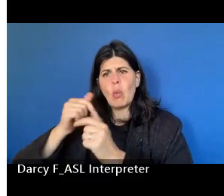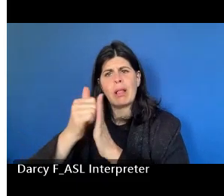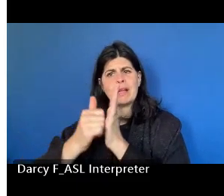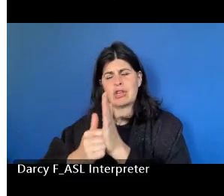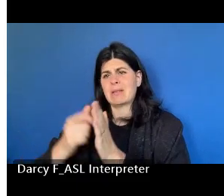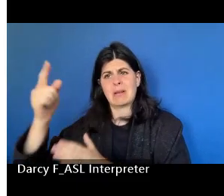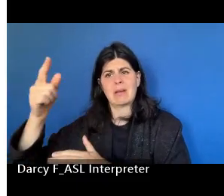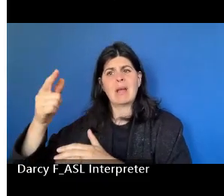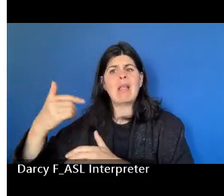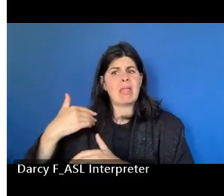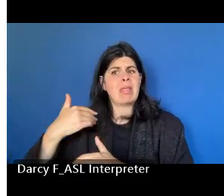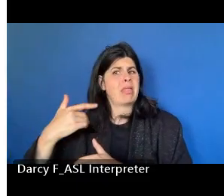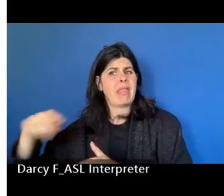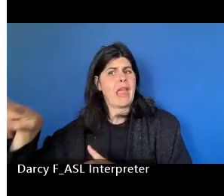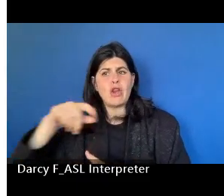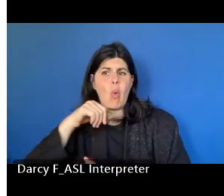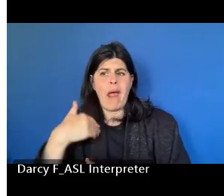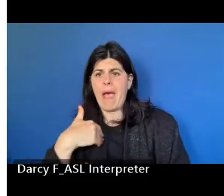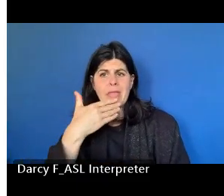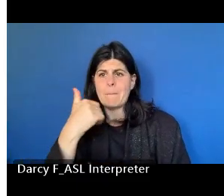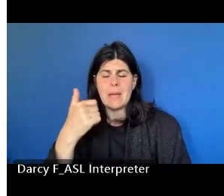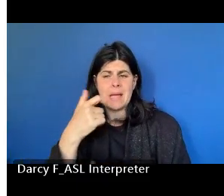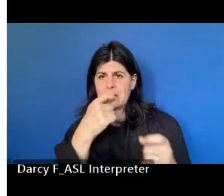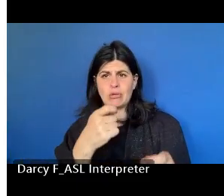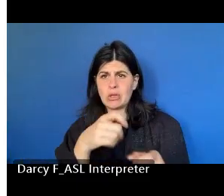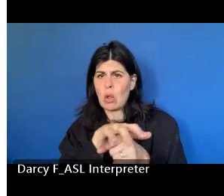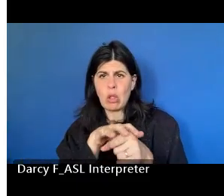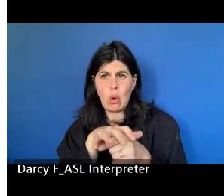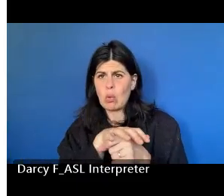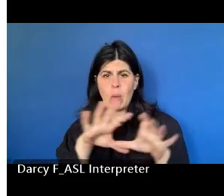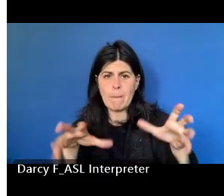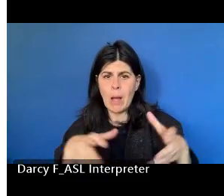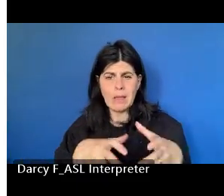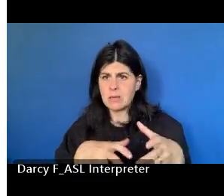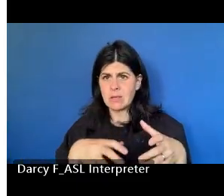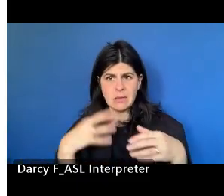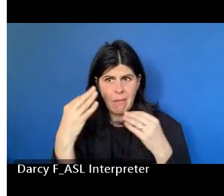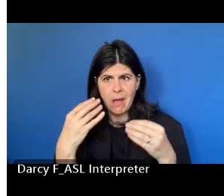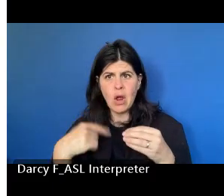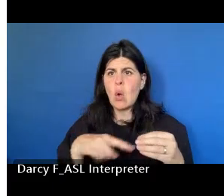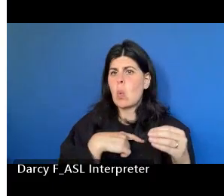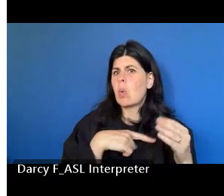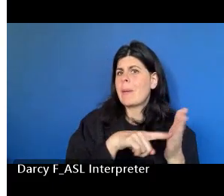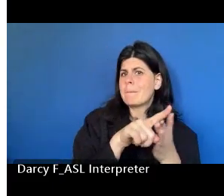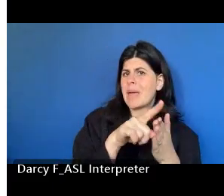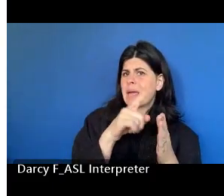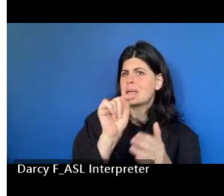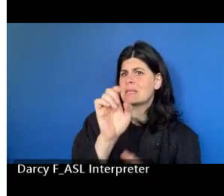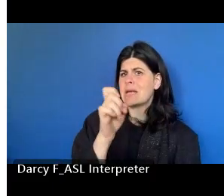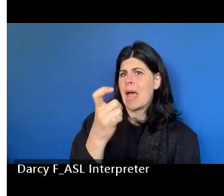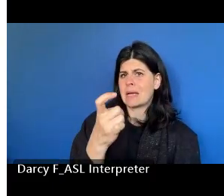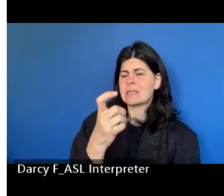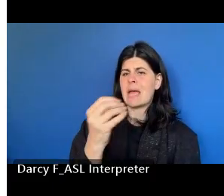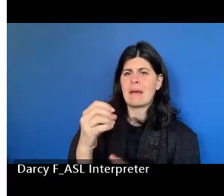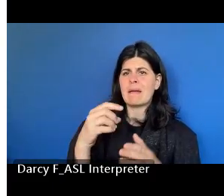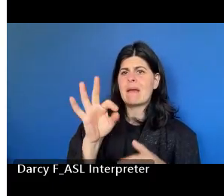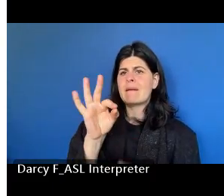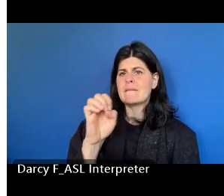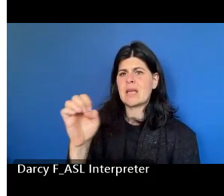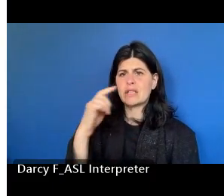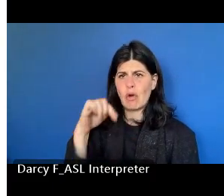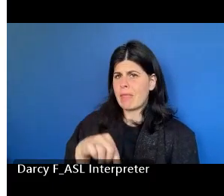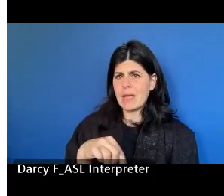our best interests or local populations in mind. We pay the taxes and fees for this infrastructure and utilities, and we did